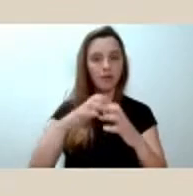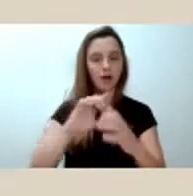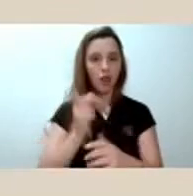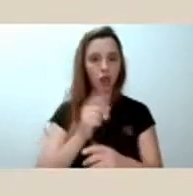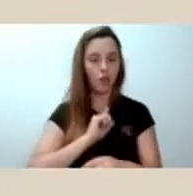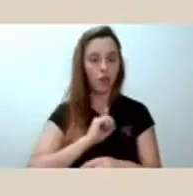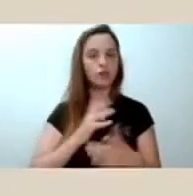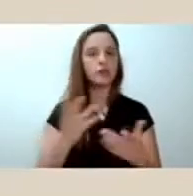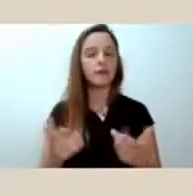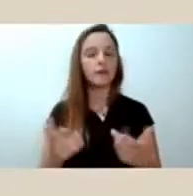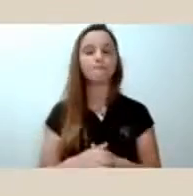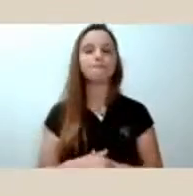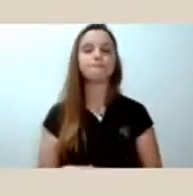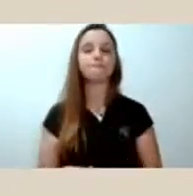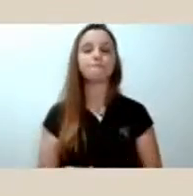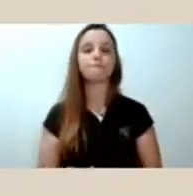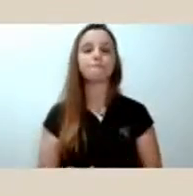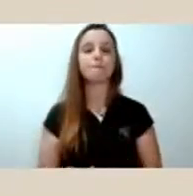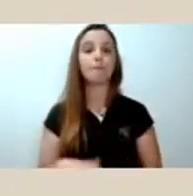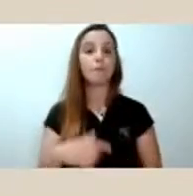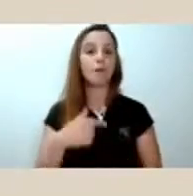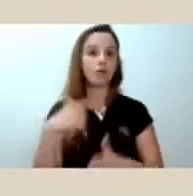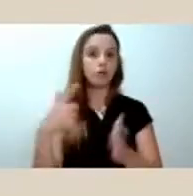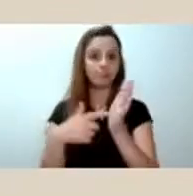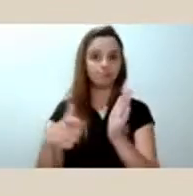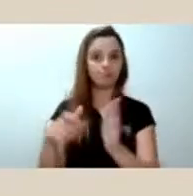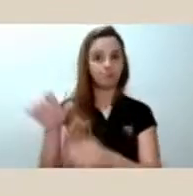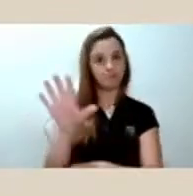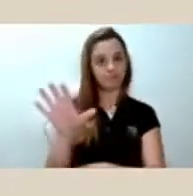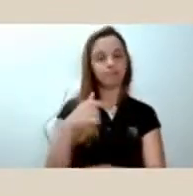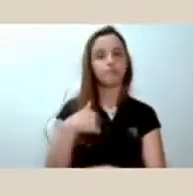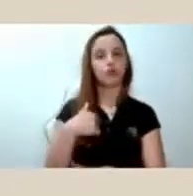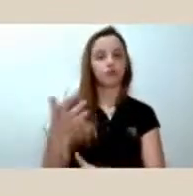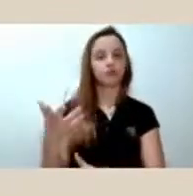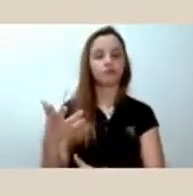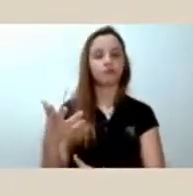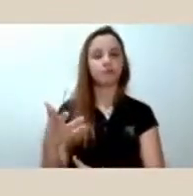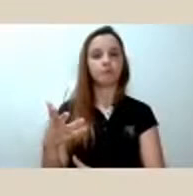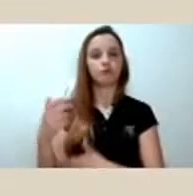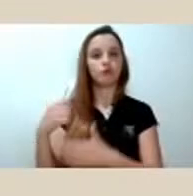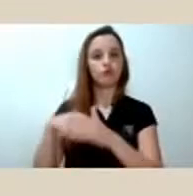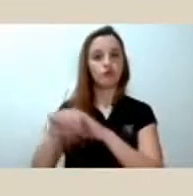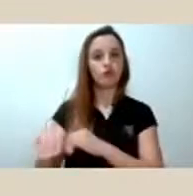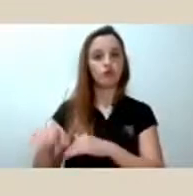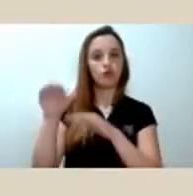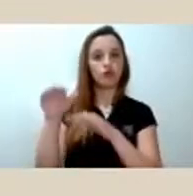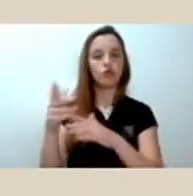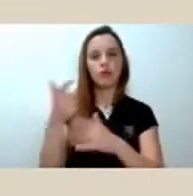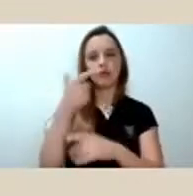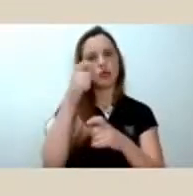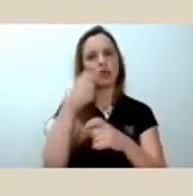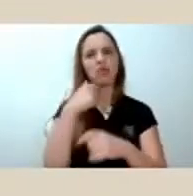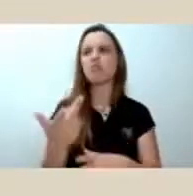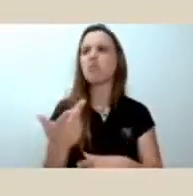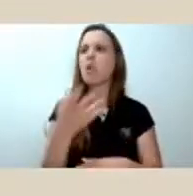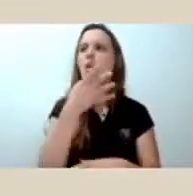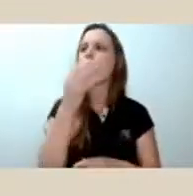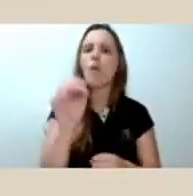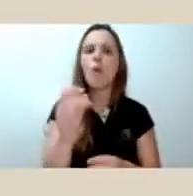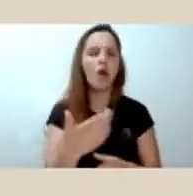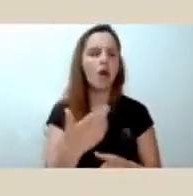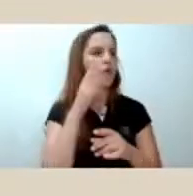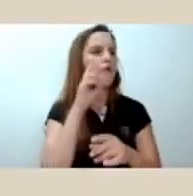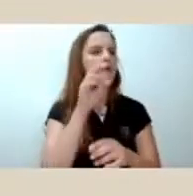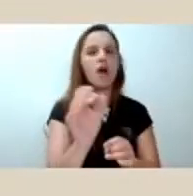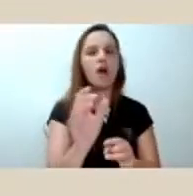know, I'm from the US originally, and, you know, people would say, well, I don't see race, I don't see color, right? And who says that? It's white people